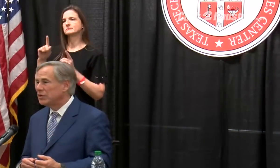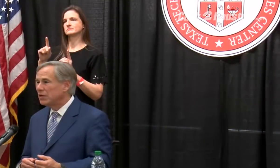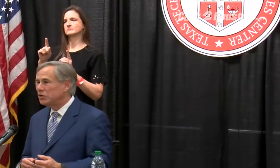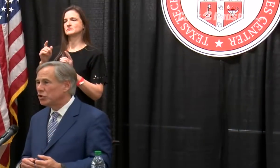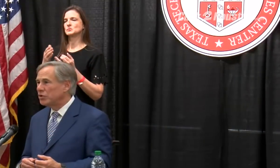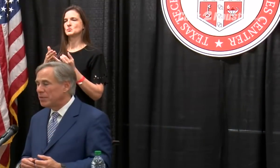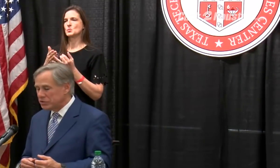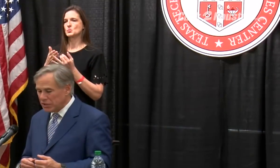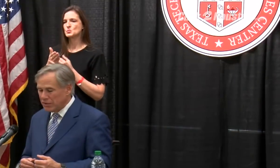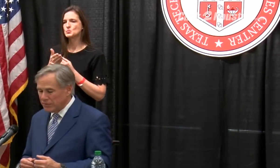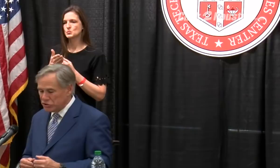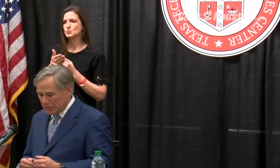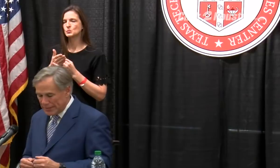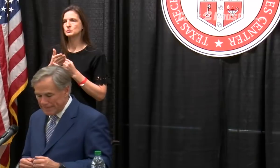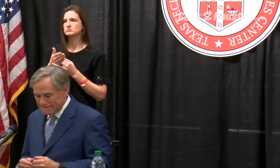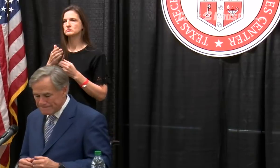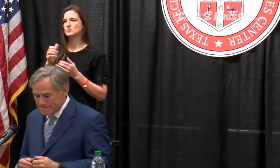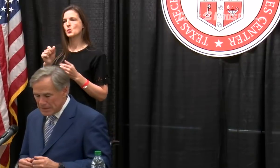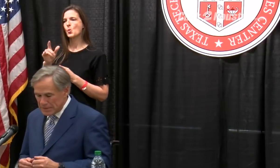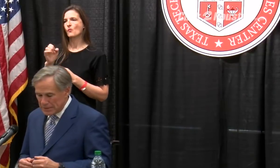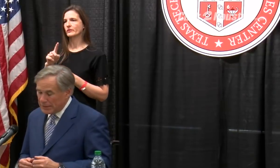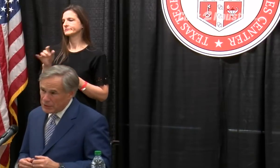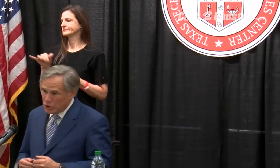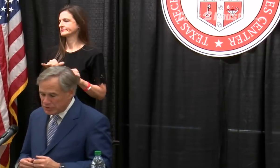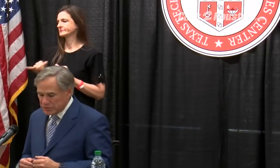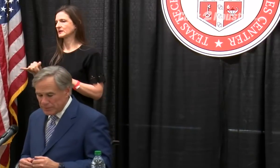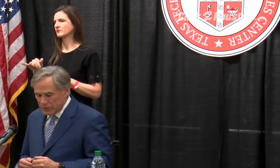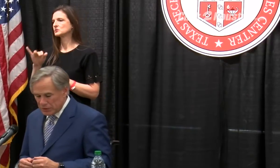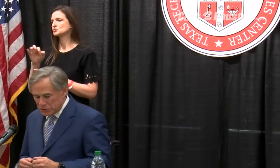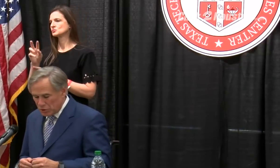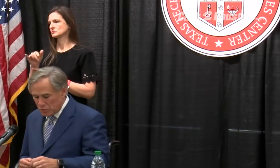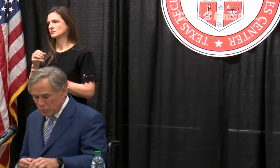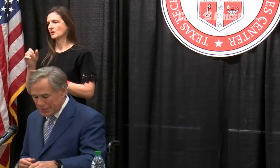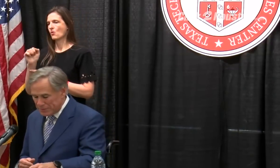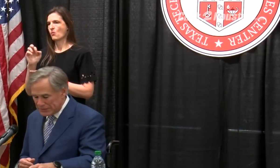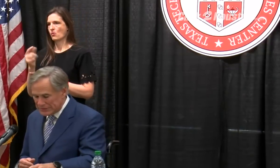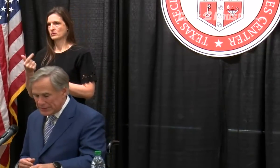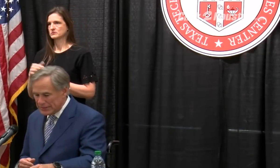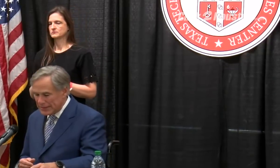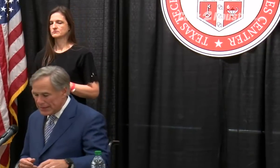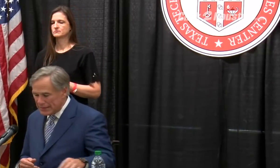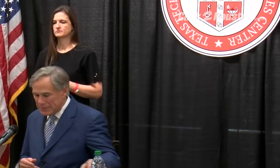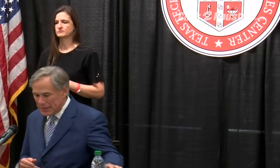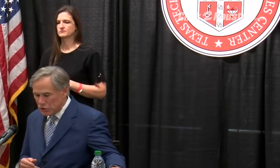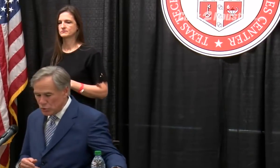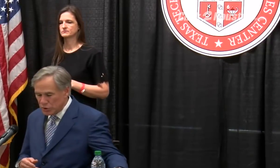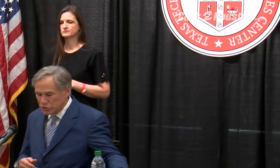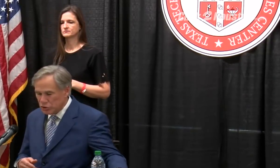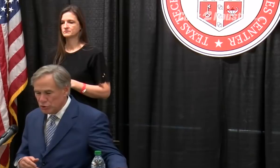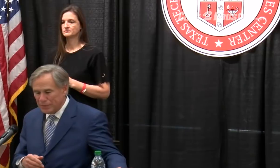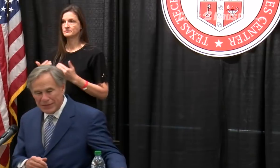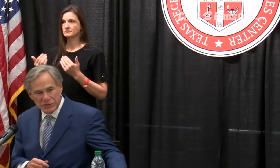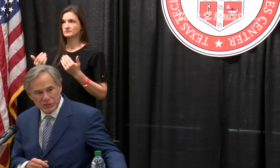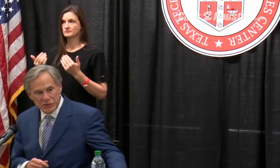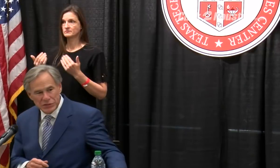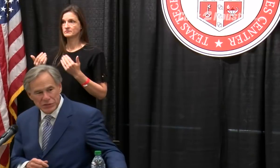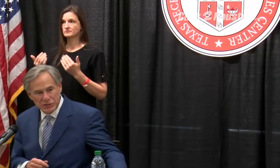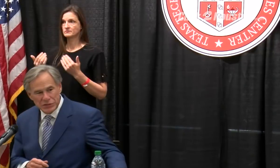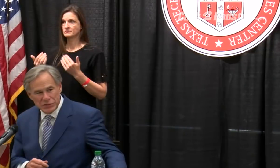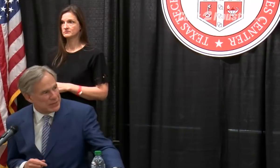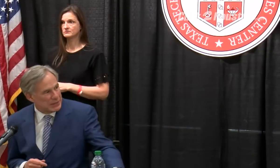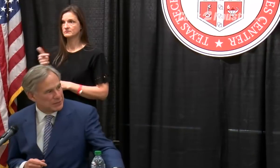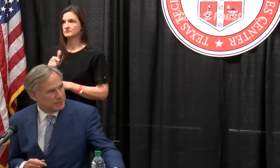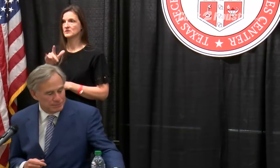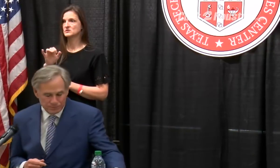episode during the months of July and August. So with that being said, I am now going to pass it to